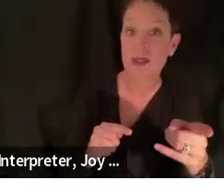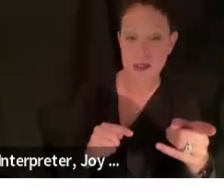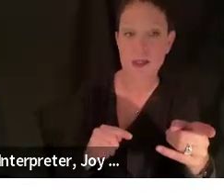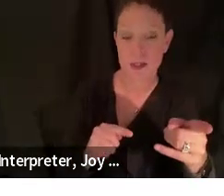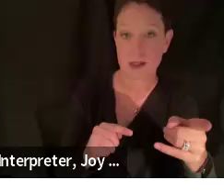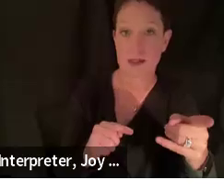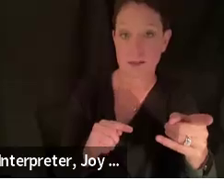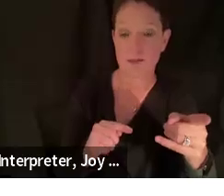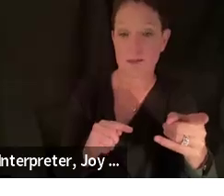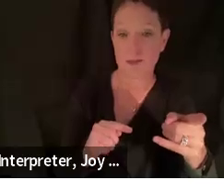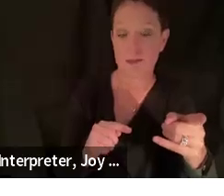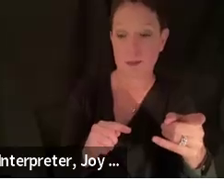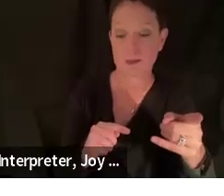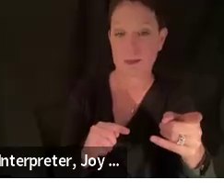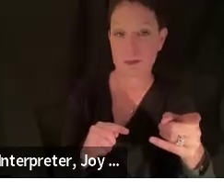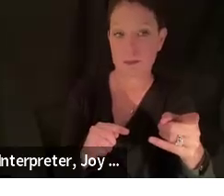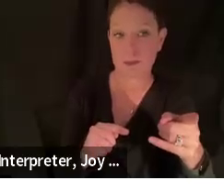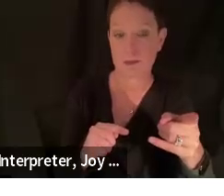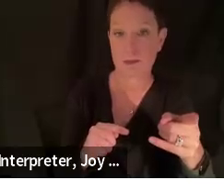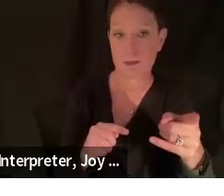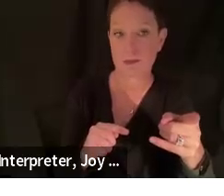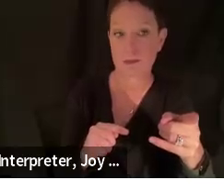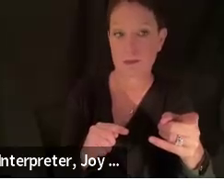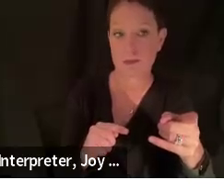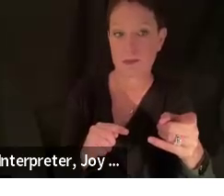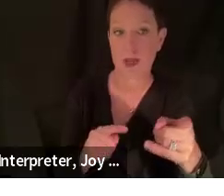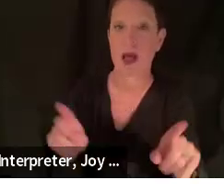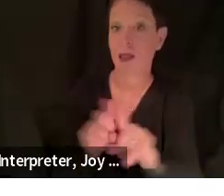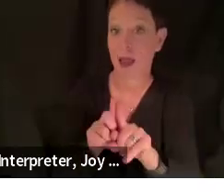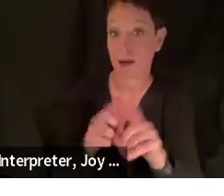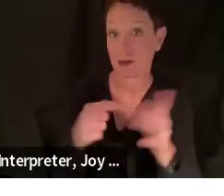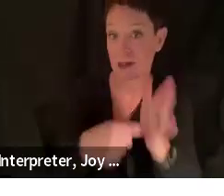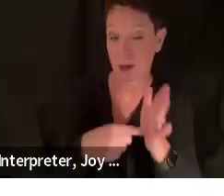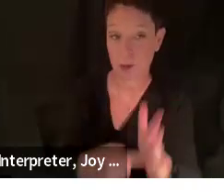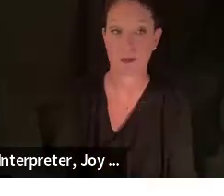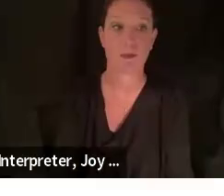these concerning underlying conditions, such as